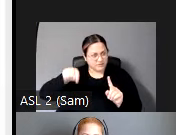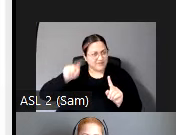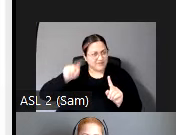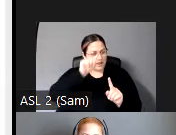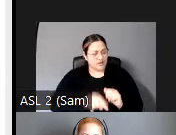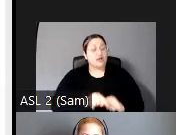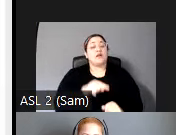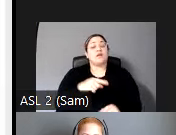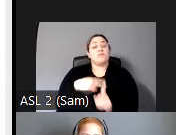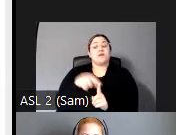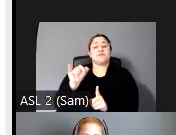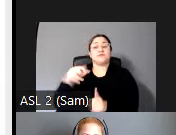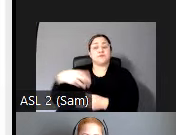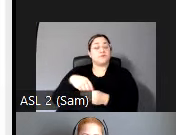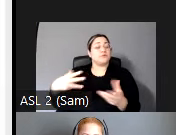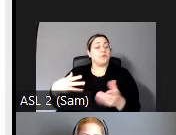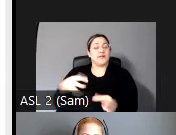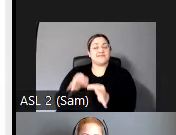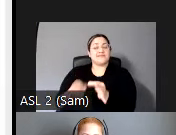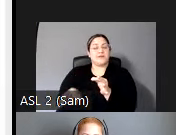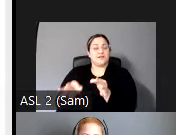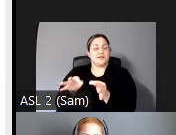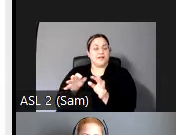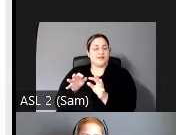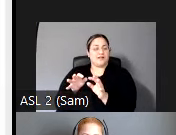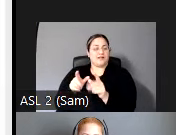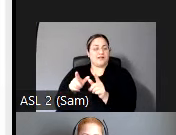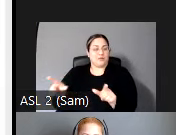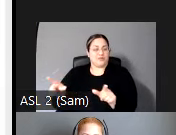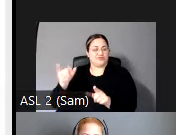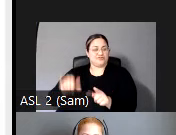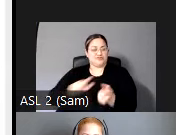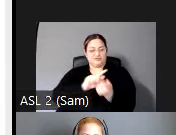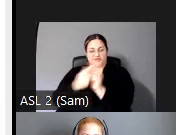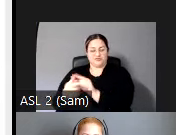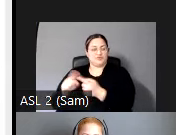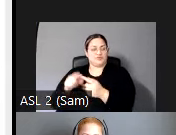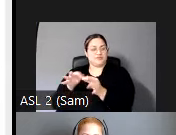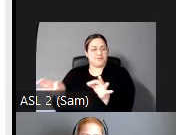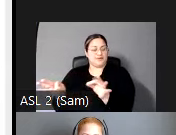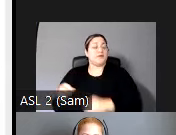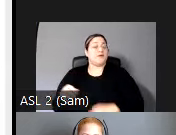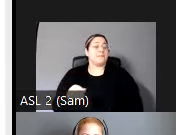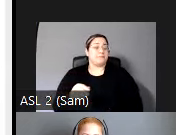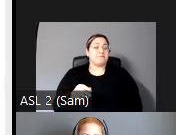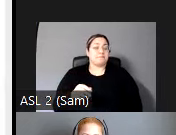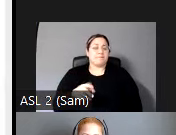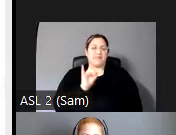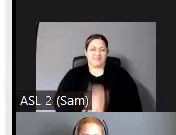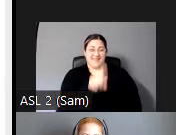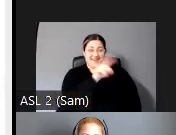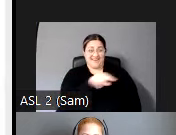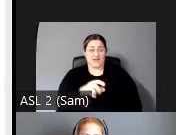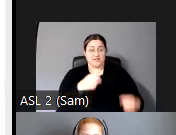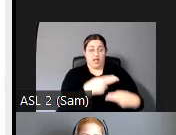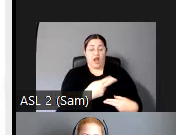that goes with this report. But you can see it's 2 pages, so it's really only 1 page at a time, but I've expanded